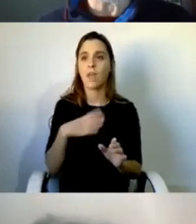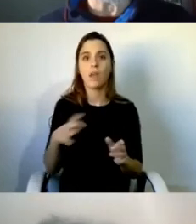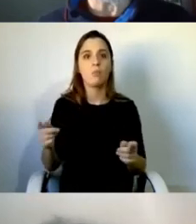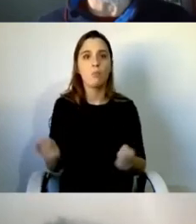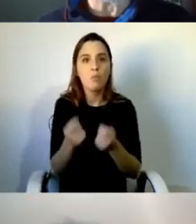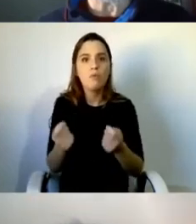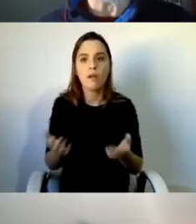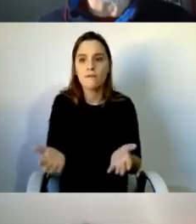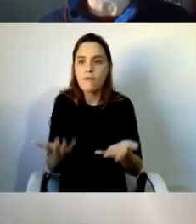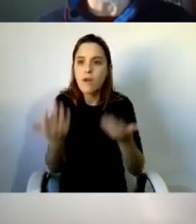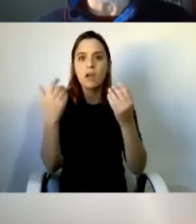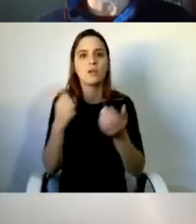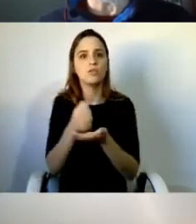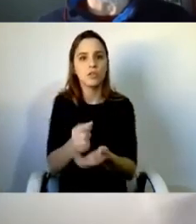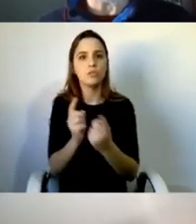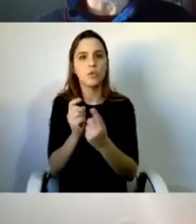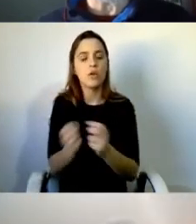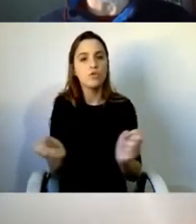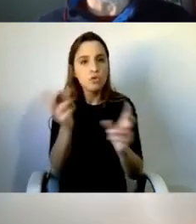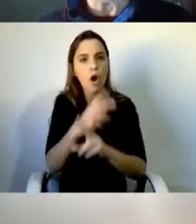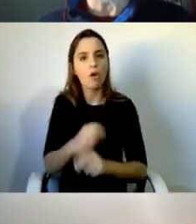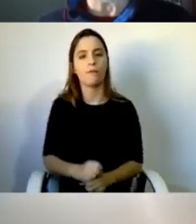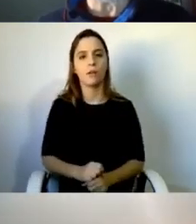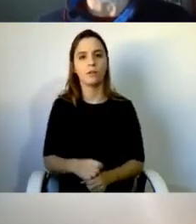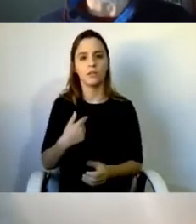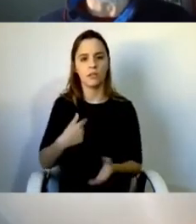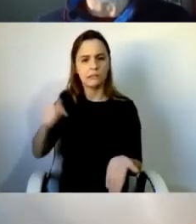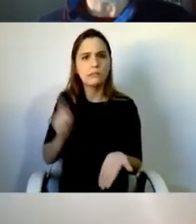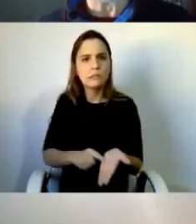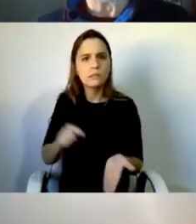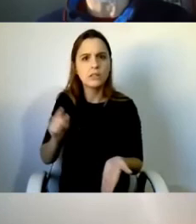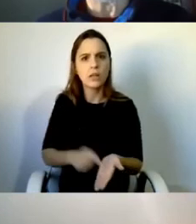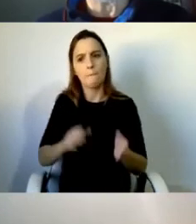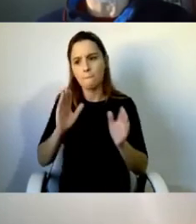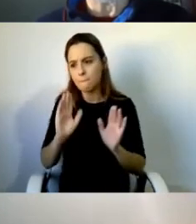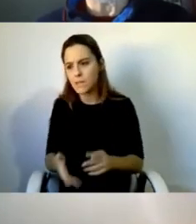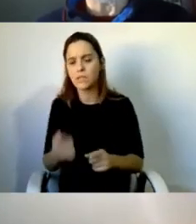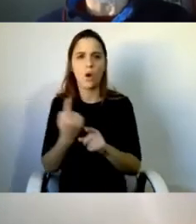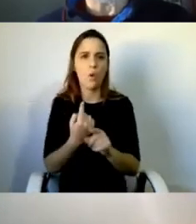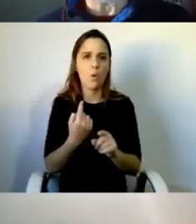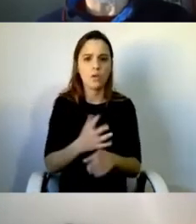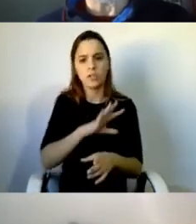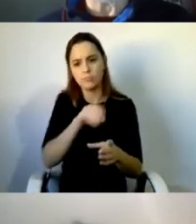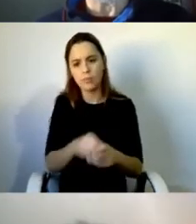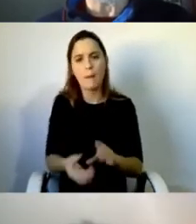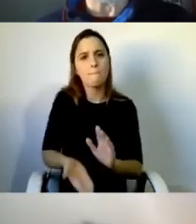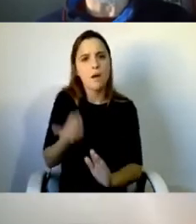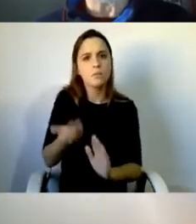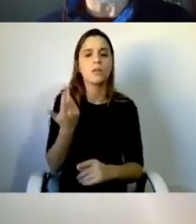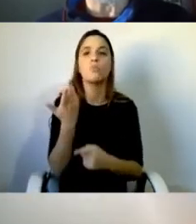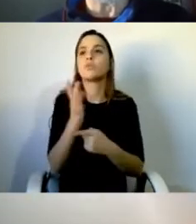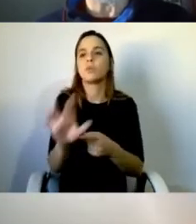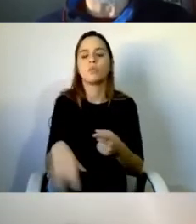demanding certain provisions to be included, like, for example, restriction for